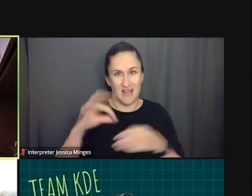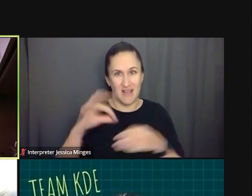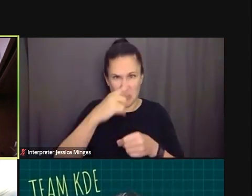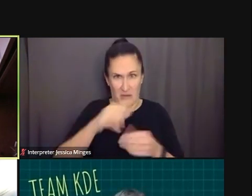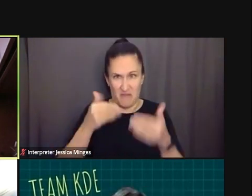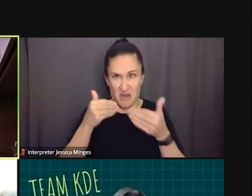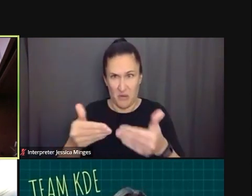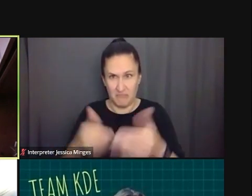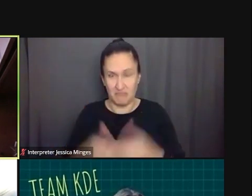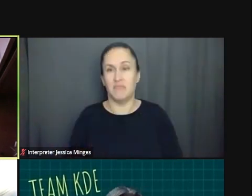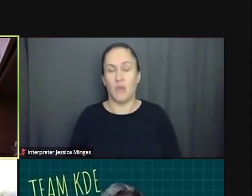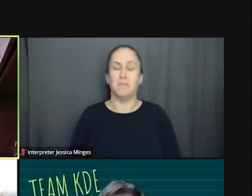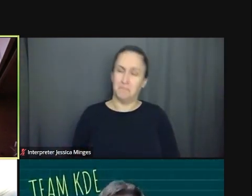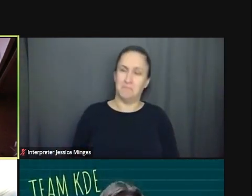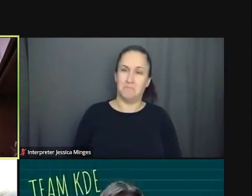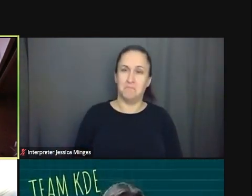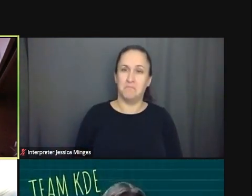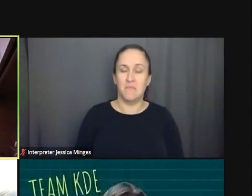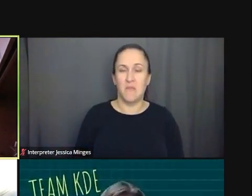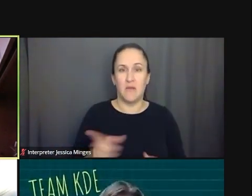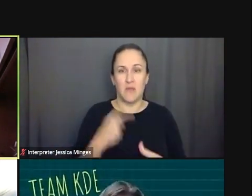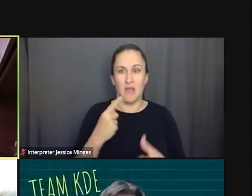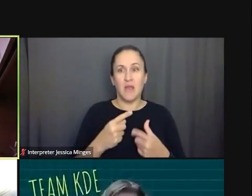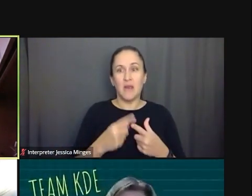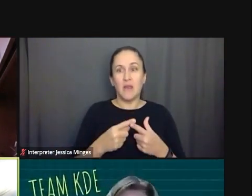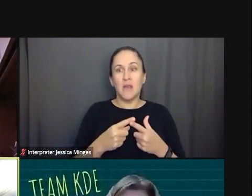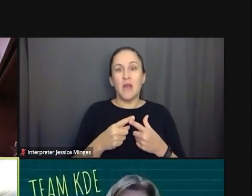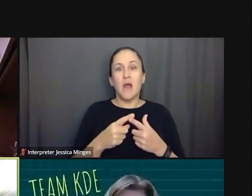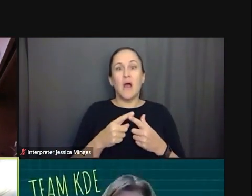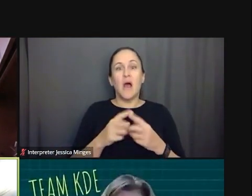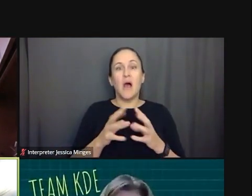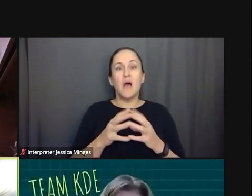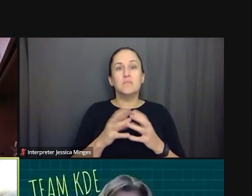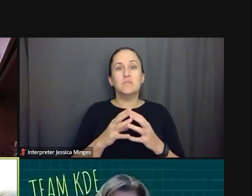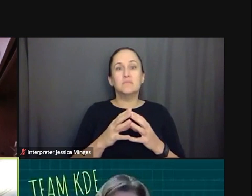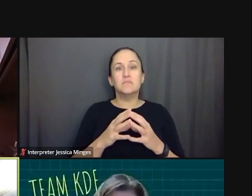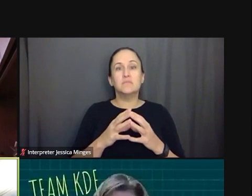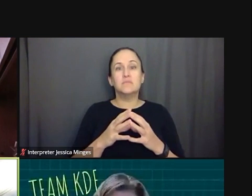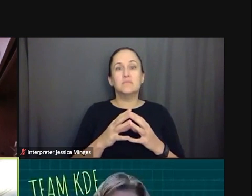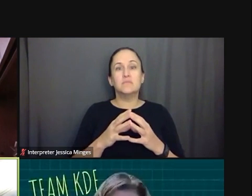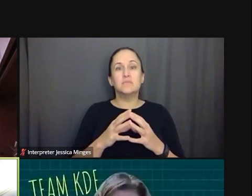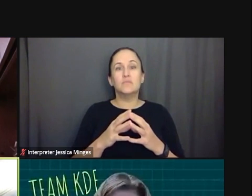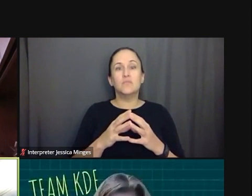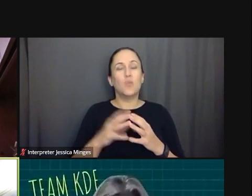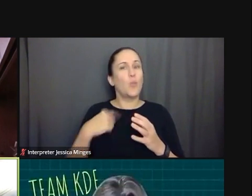that? Okay, so we did not receive any other